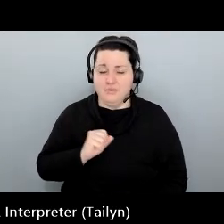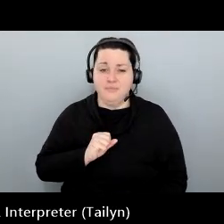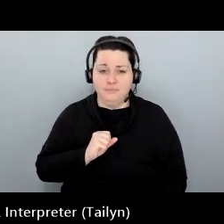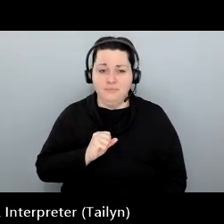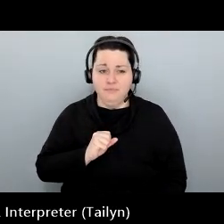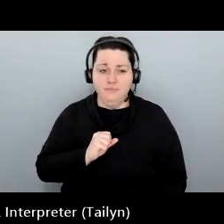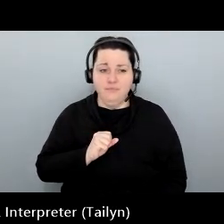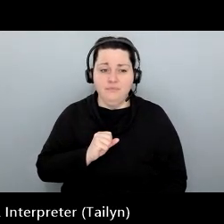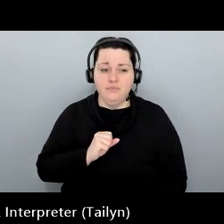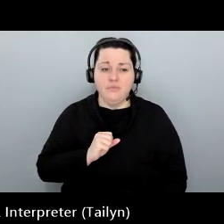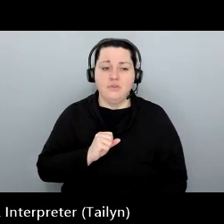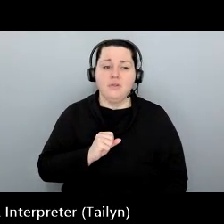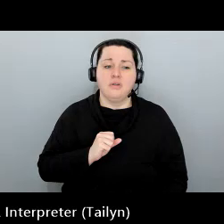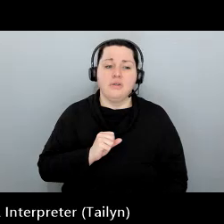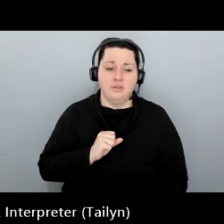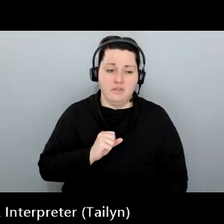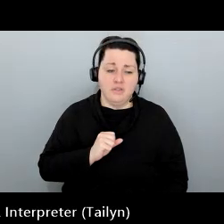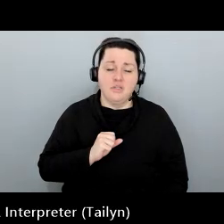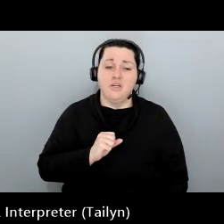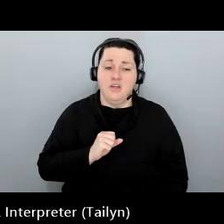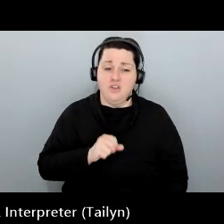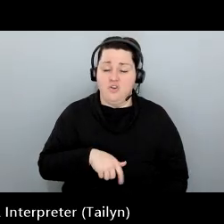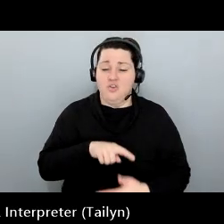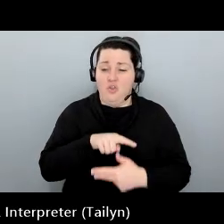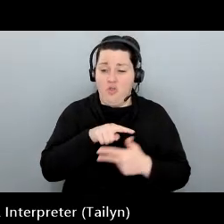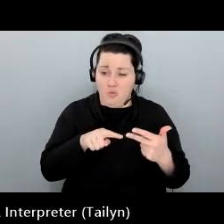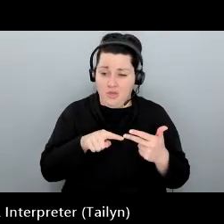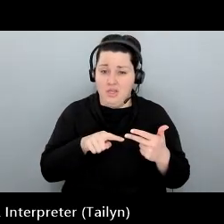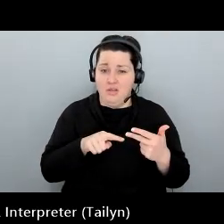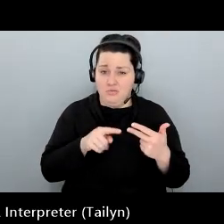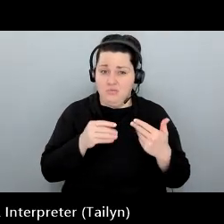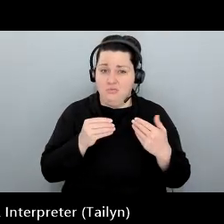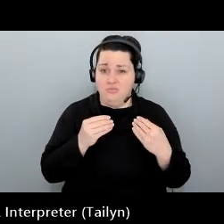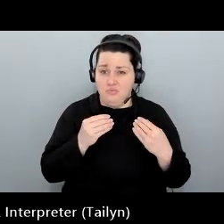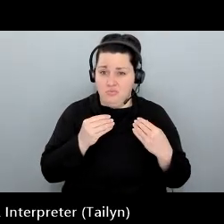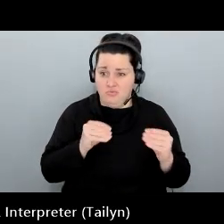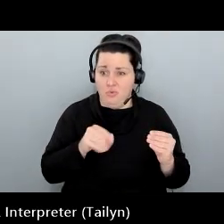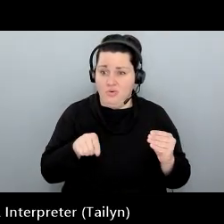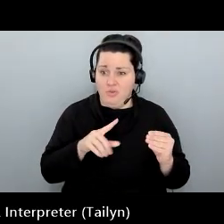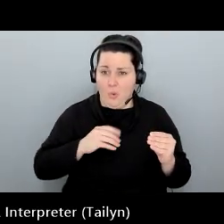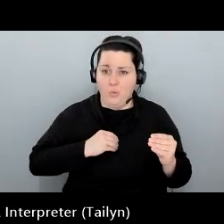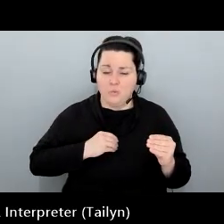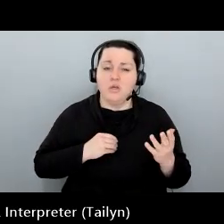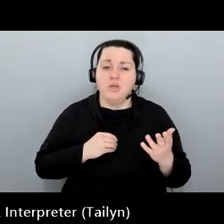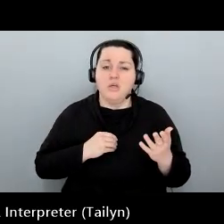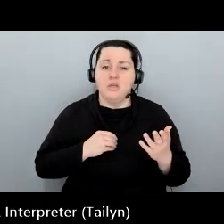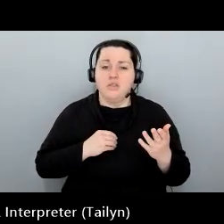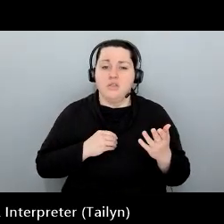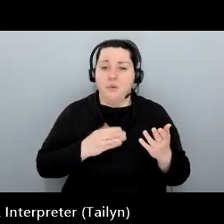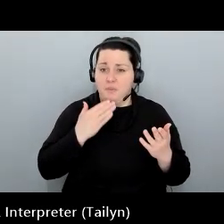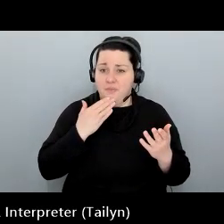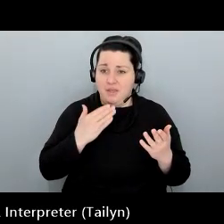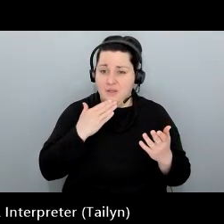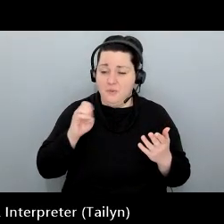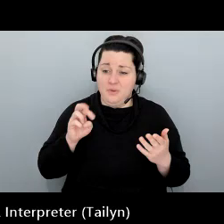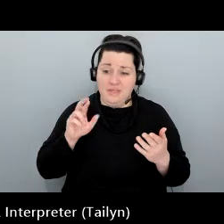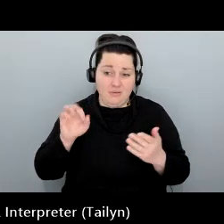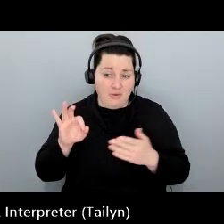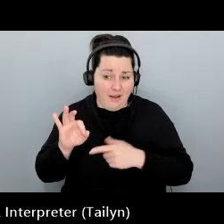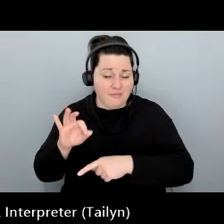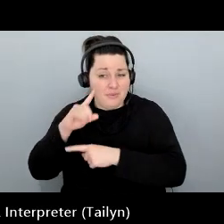of three, franchises that the person who owns them owns. So, thanks to ERAF, the owner